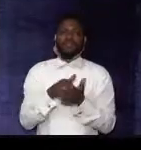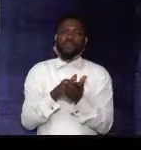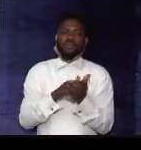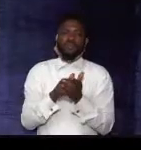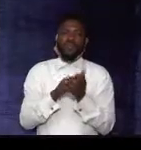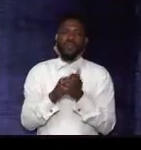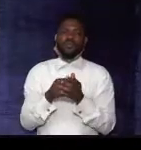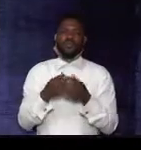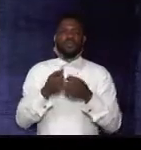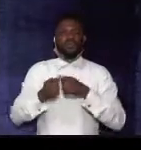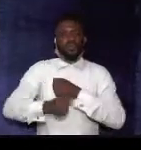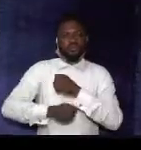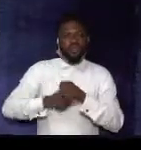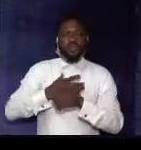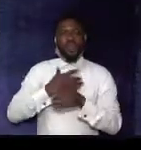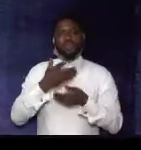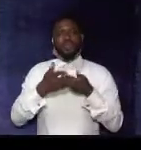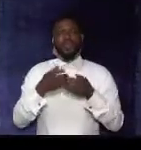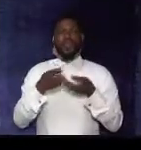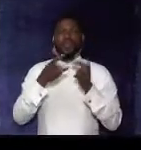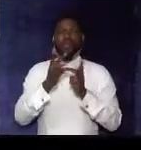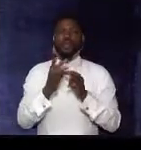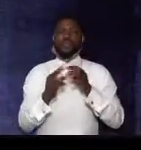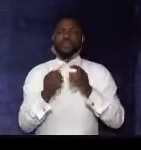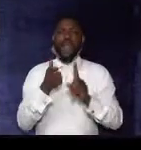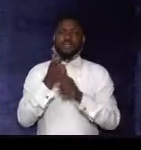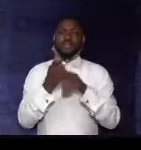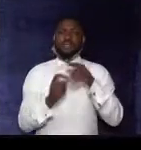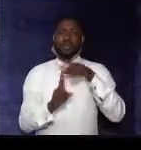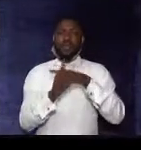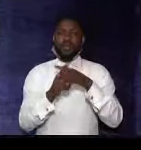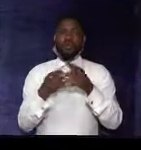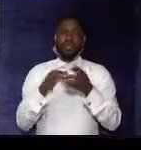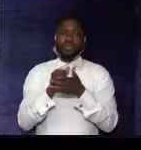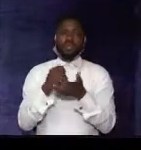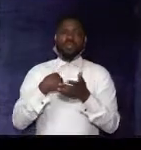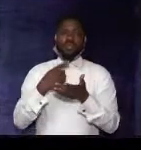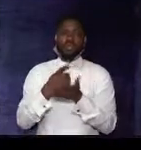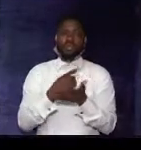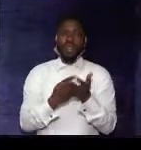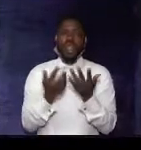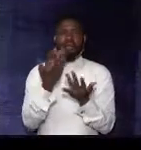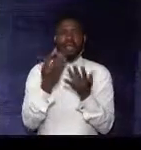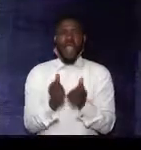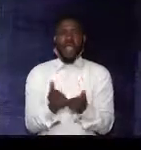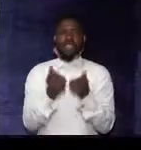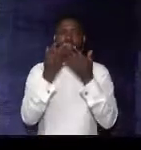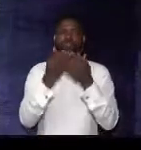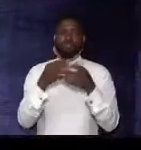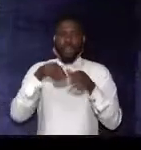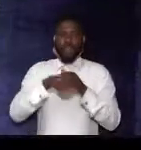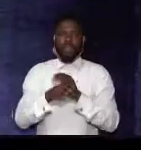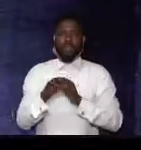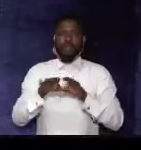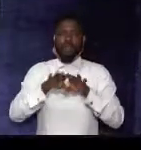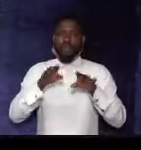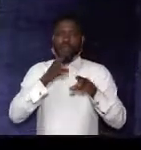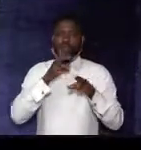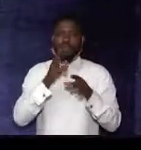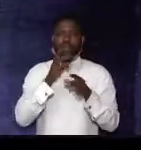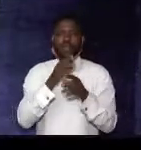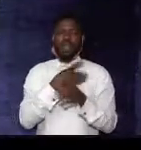fatigue, stress, and so on. Ways accidents occur, we also discussed: fire outbreak,